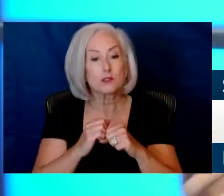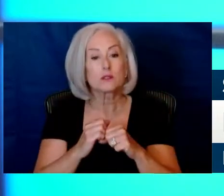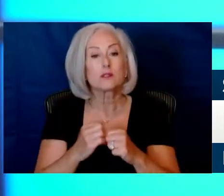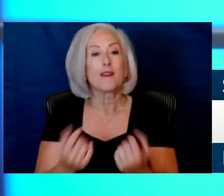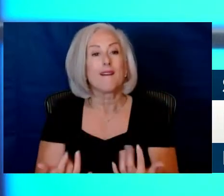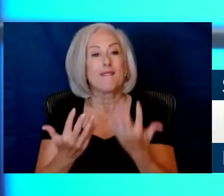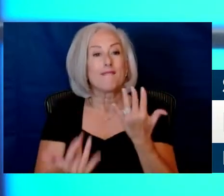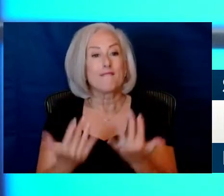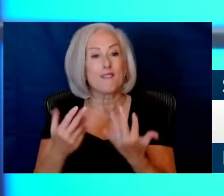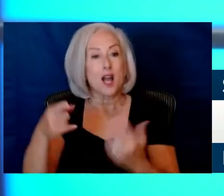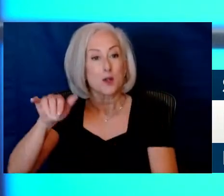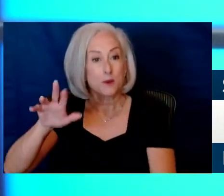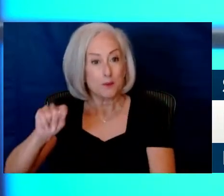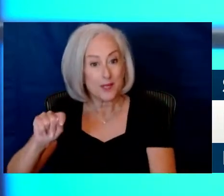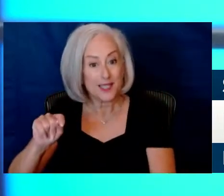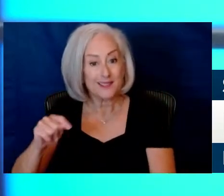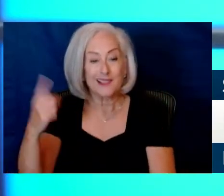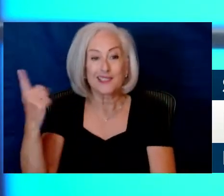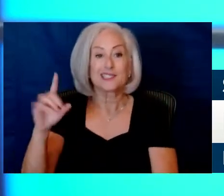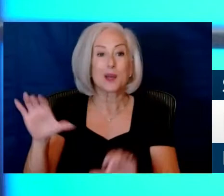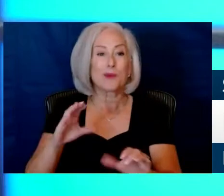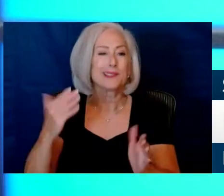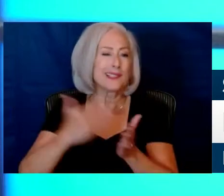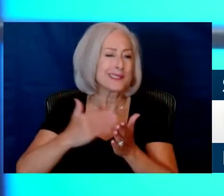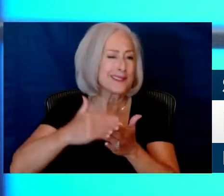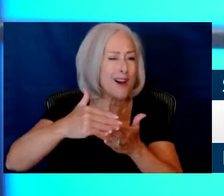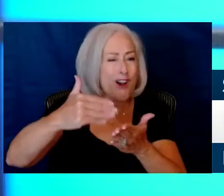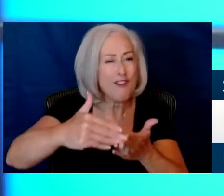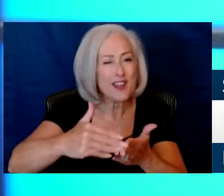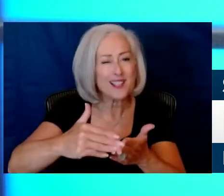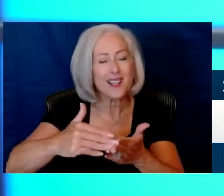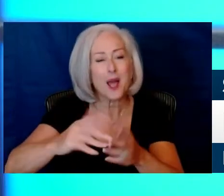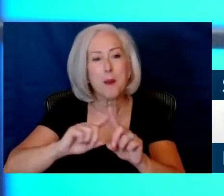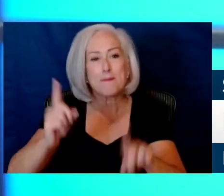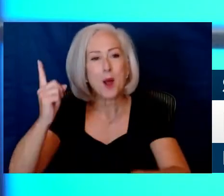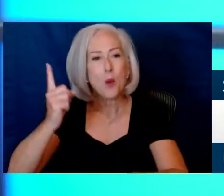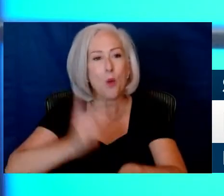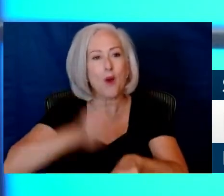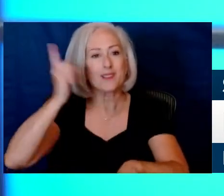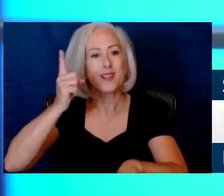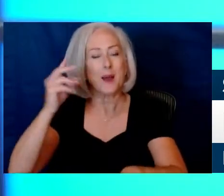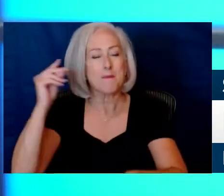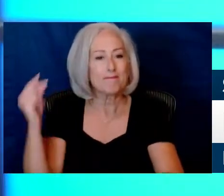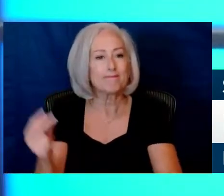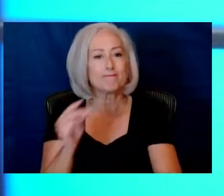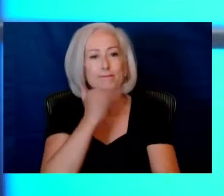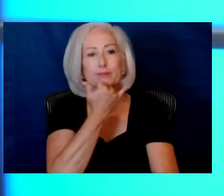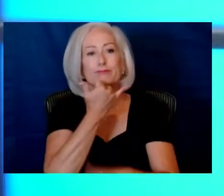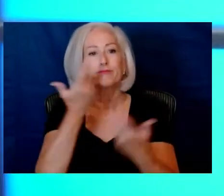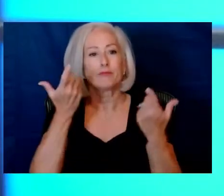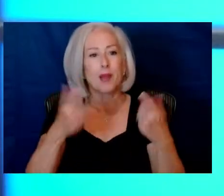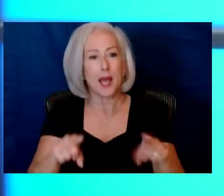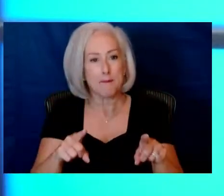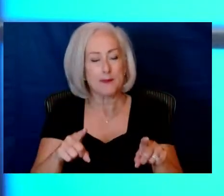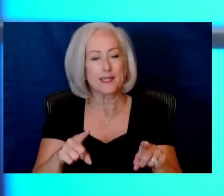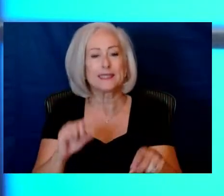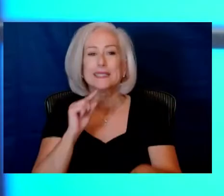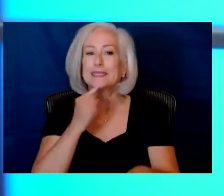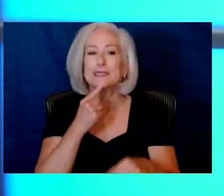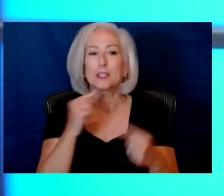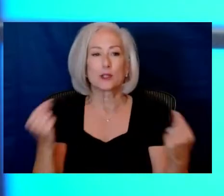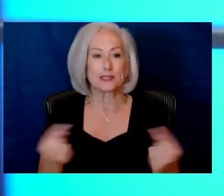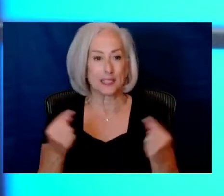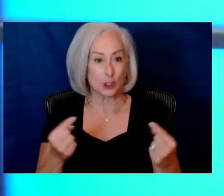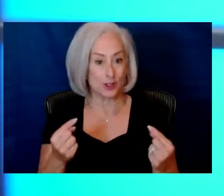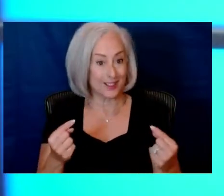a million times before, and it really only takes the one time to get seriously injured. I would just say hope everybody has a